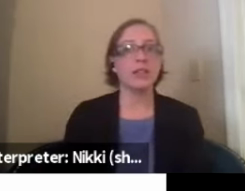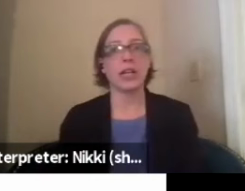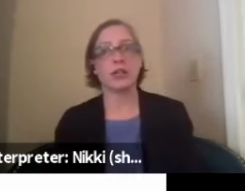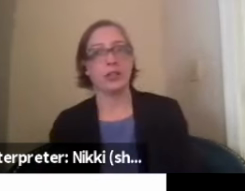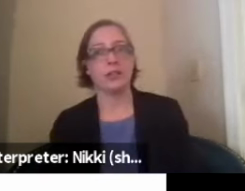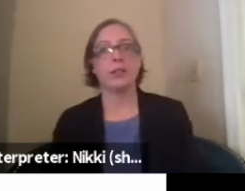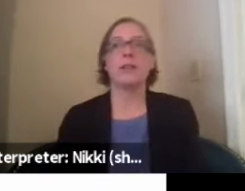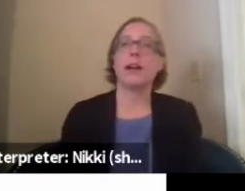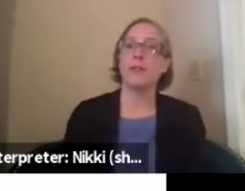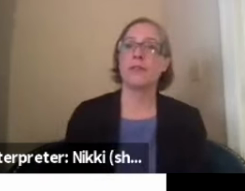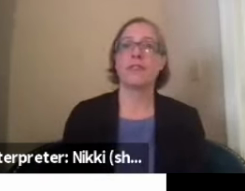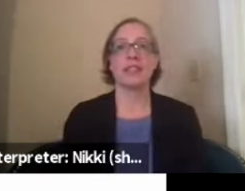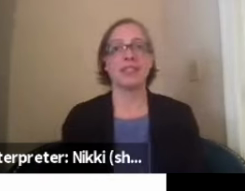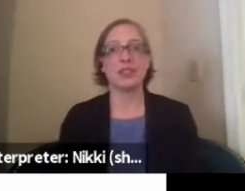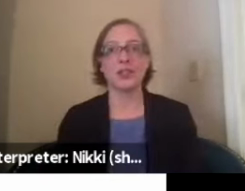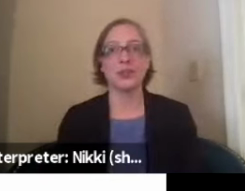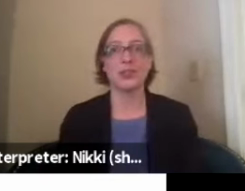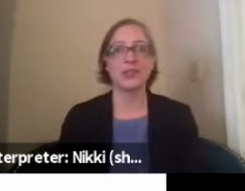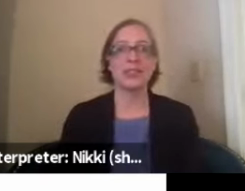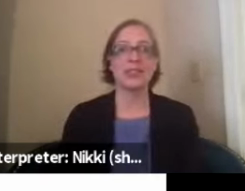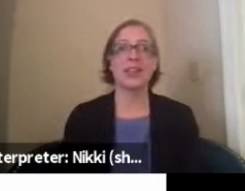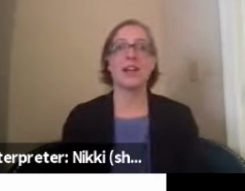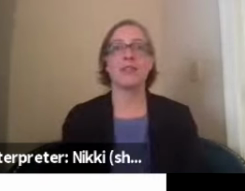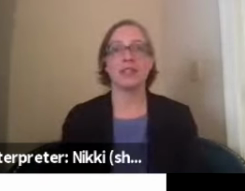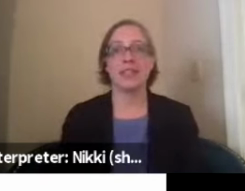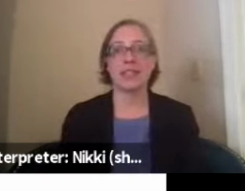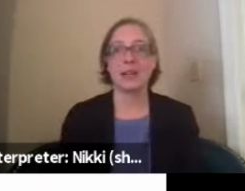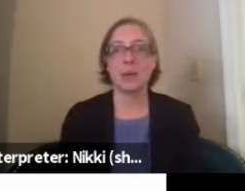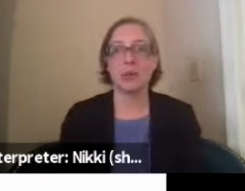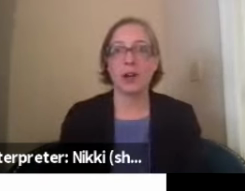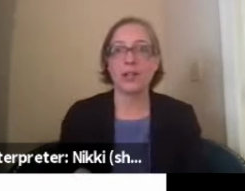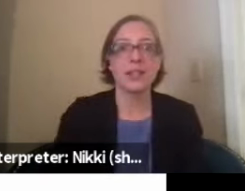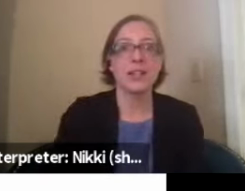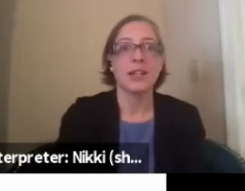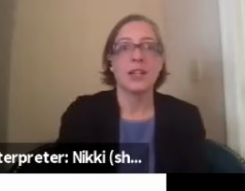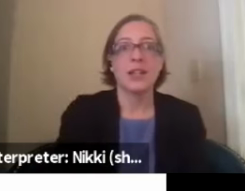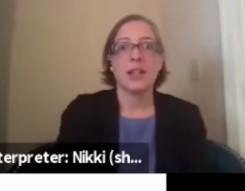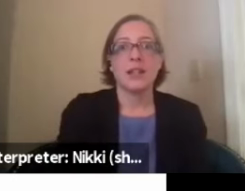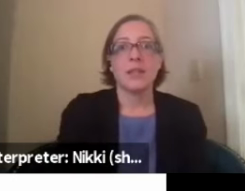prevent education of these issues. You can see a lot of these things come up across.